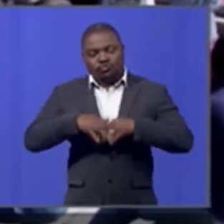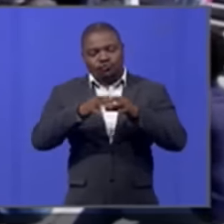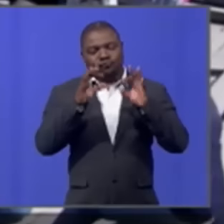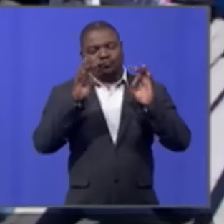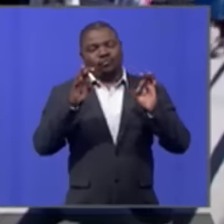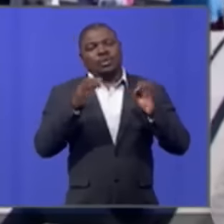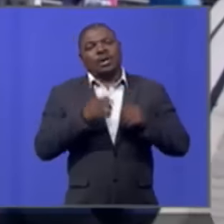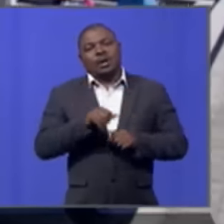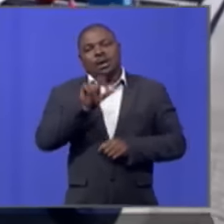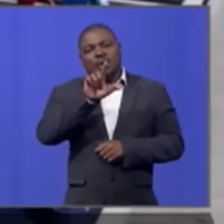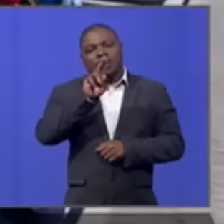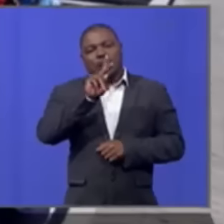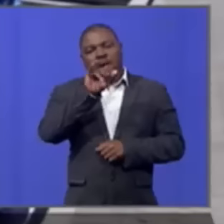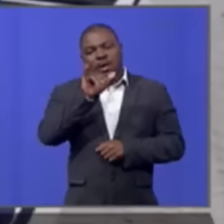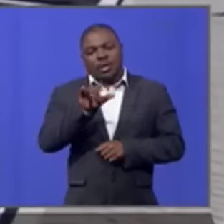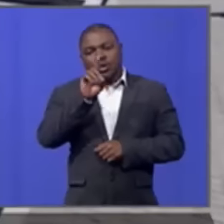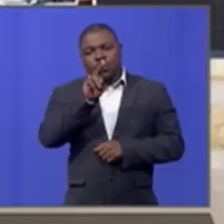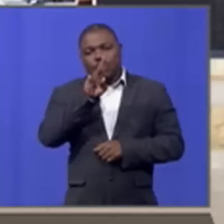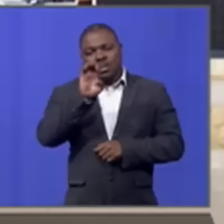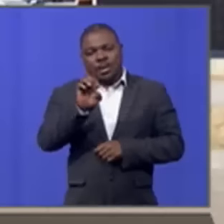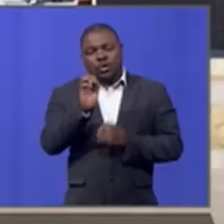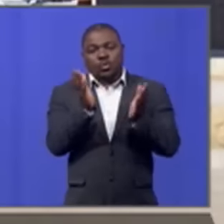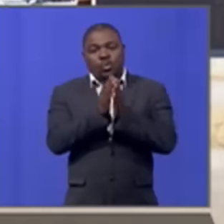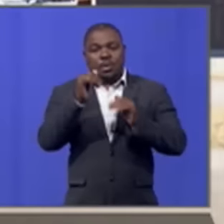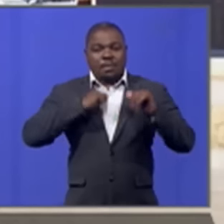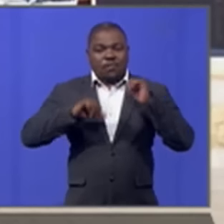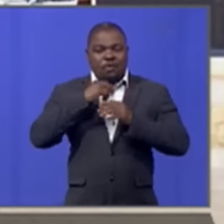sekolo sa Leke Dube School of Performing Arts.